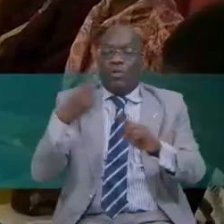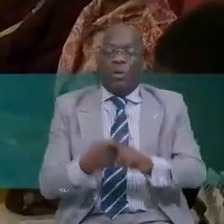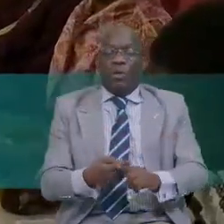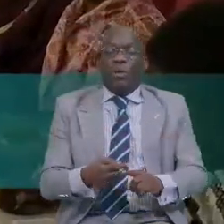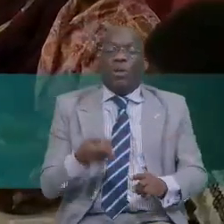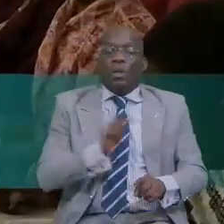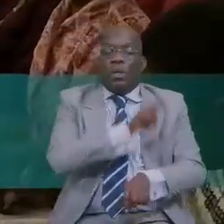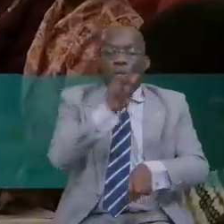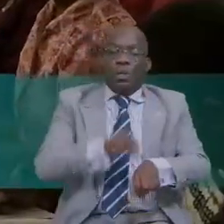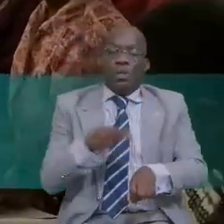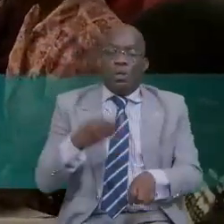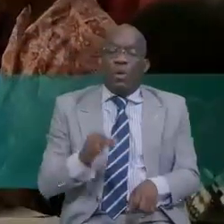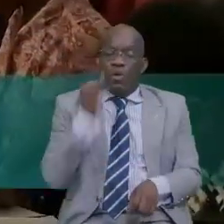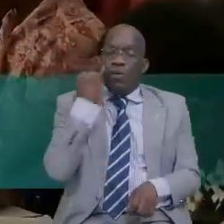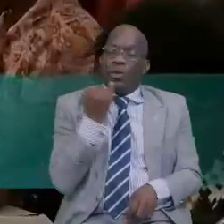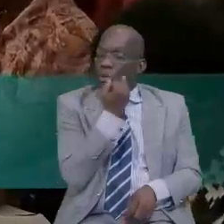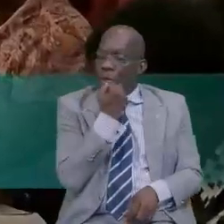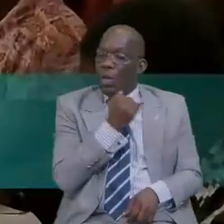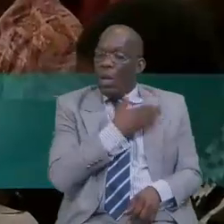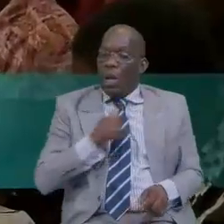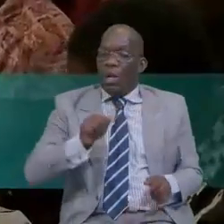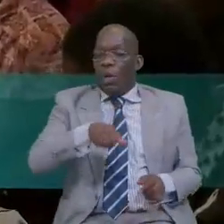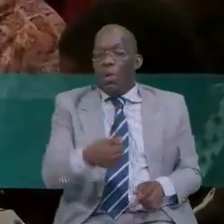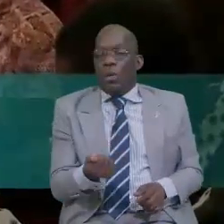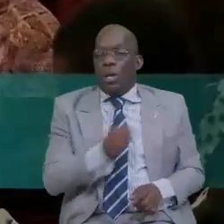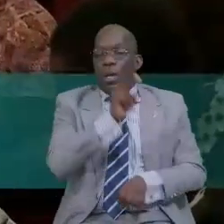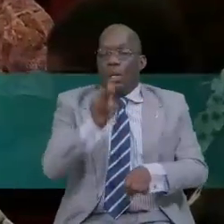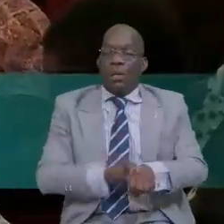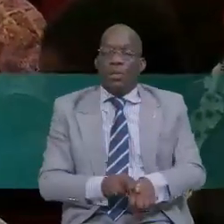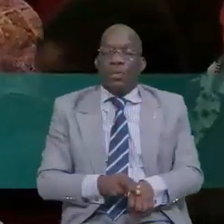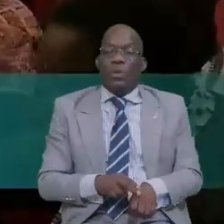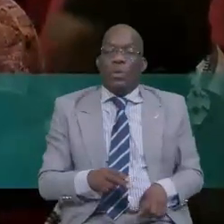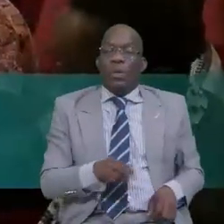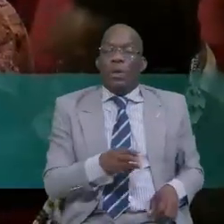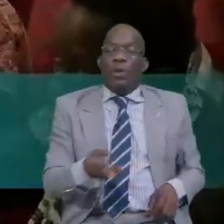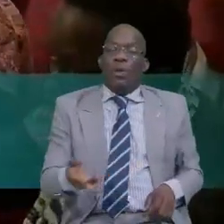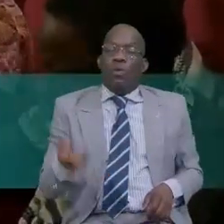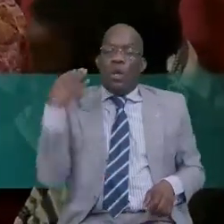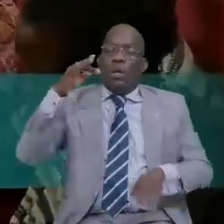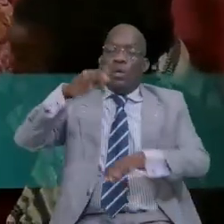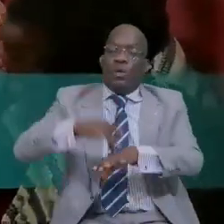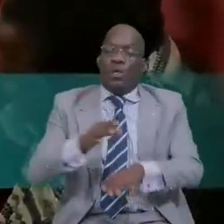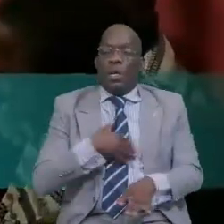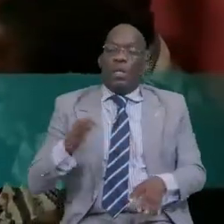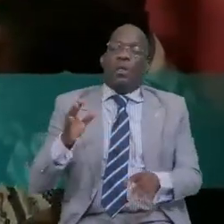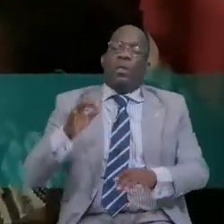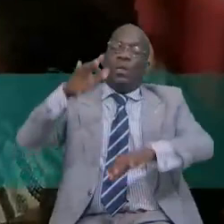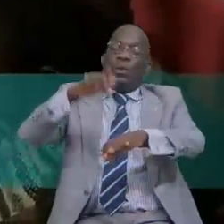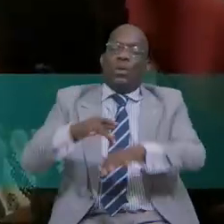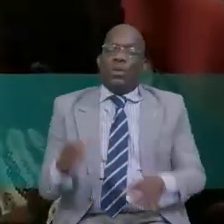of Israel, and other nations too were reached and taught. In fact, it says,